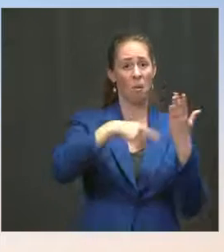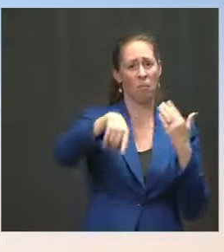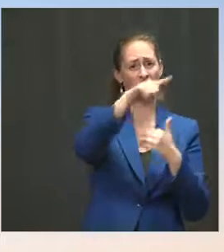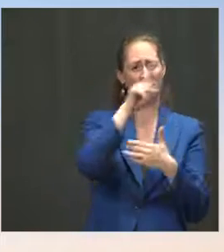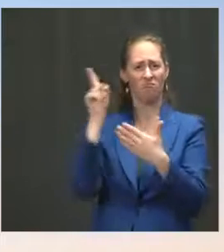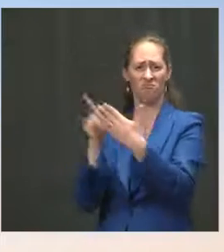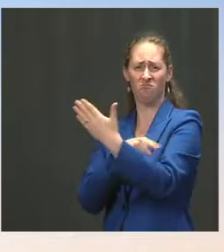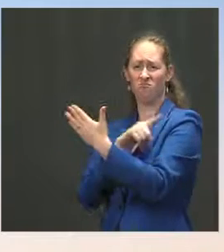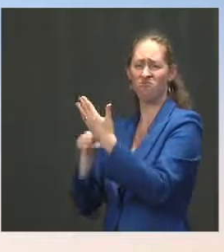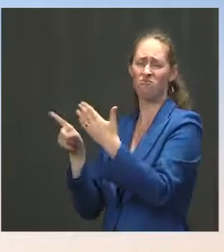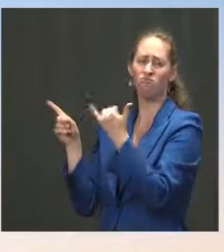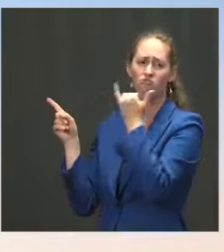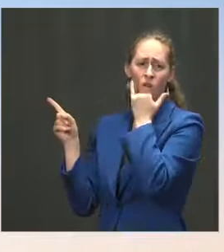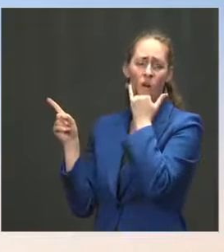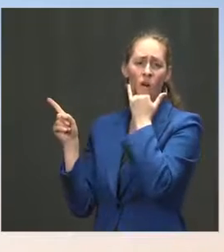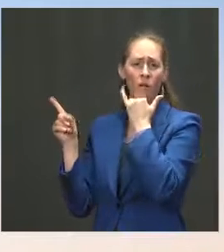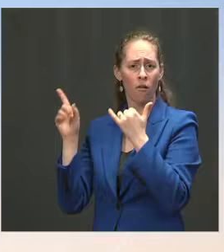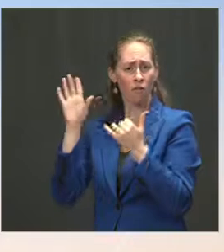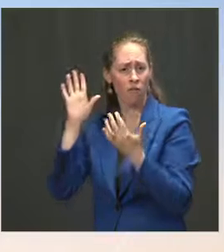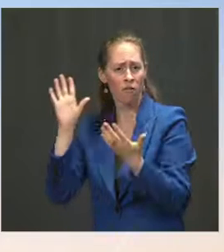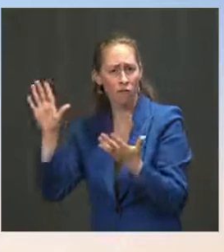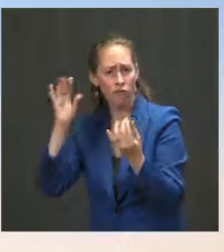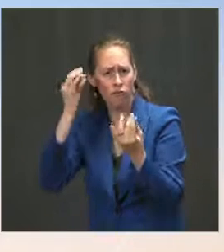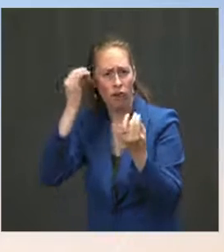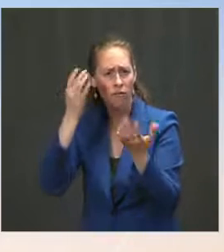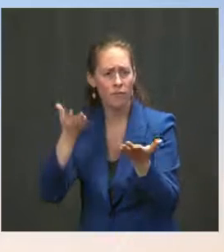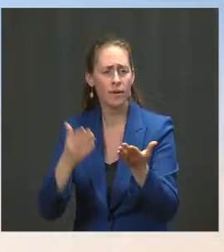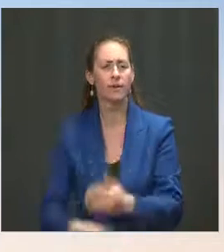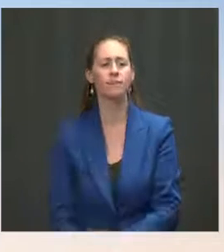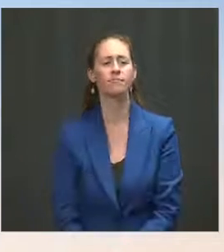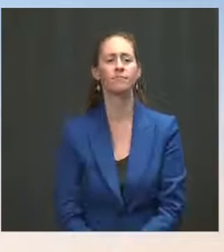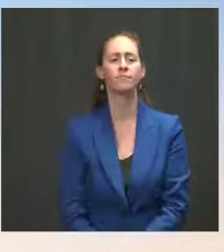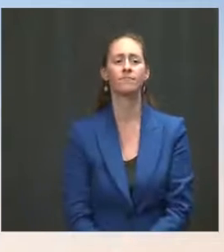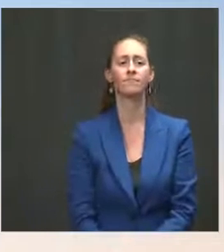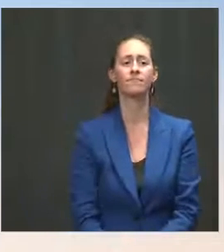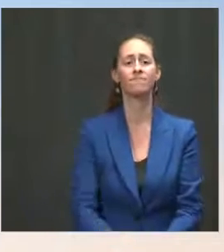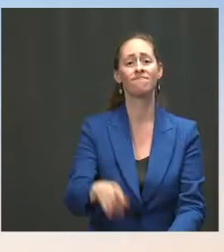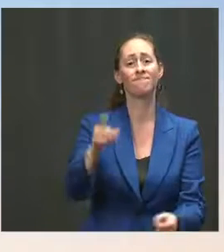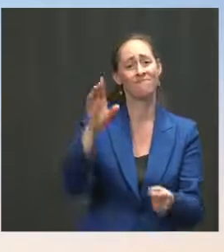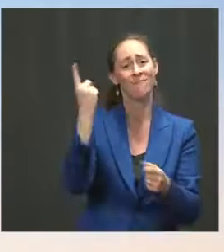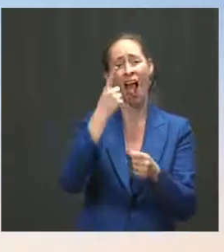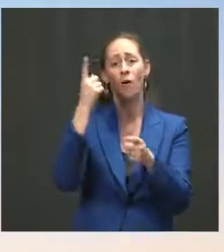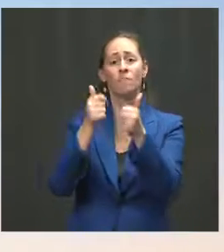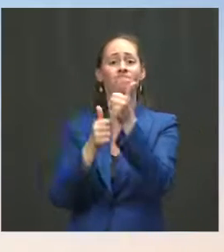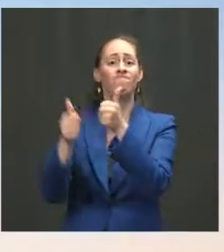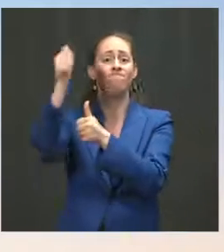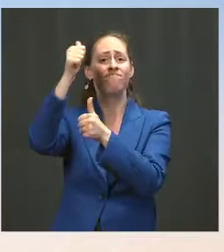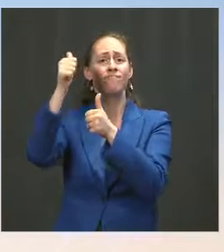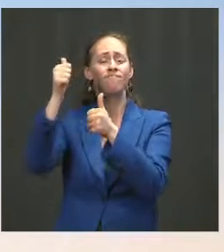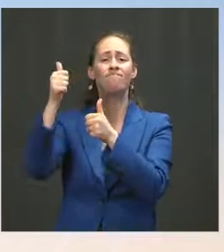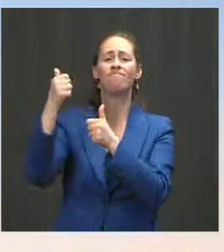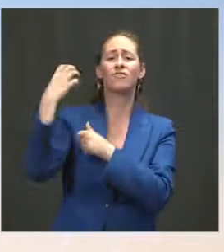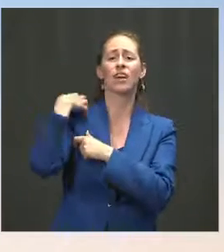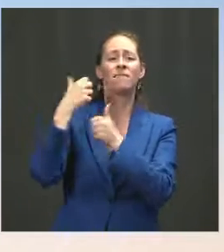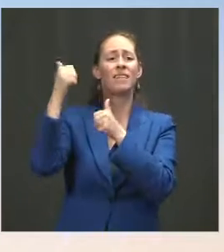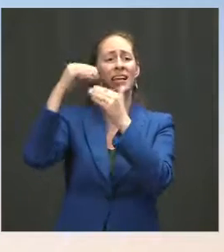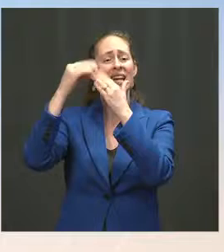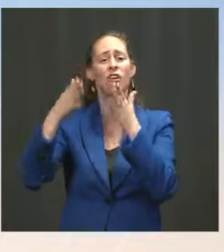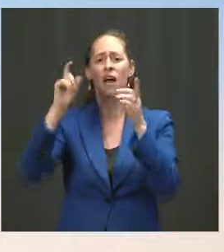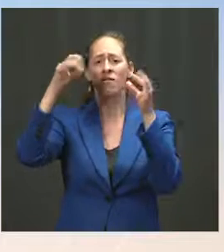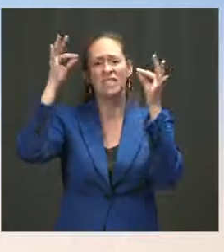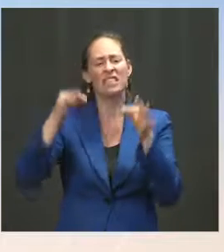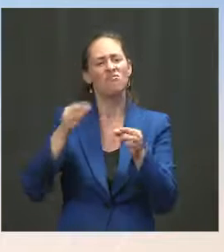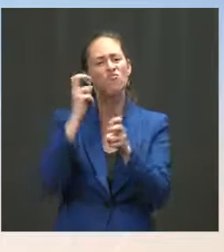is the president, every commander-in-chief and president has to make difficult choices about what's in the national interest of the